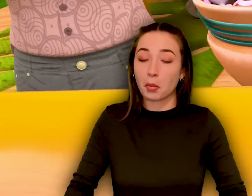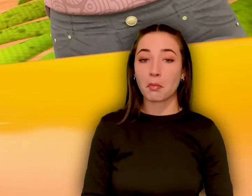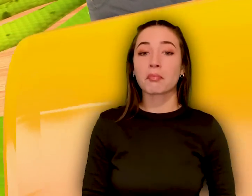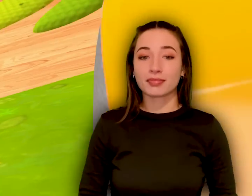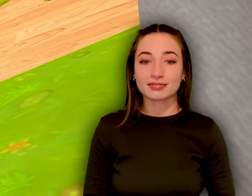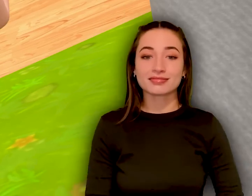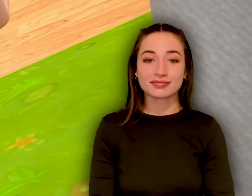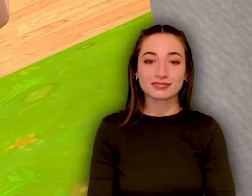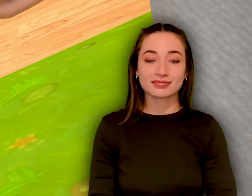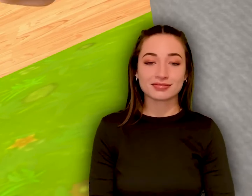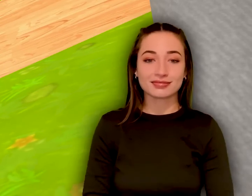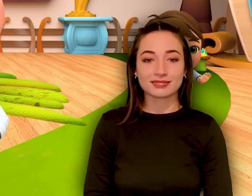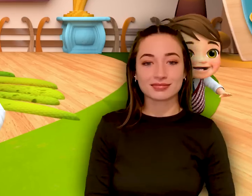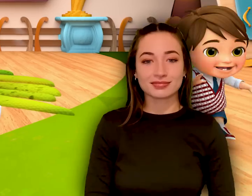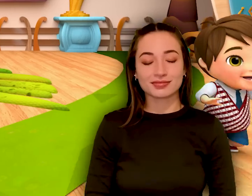all